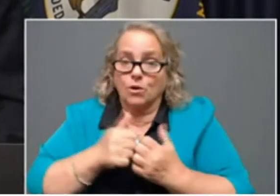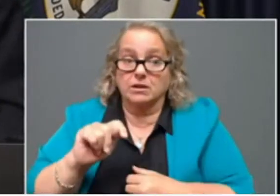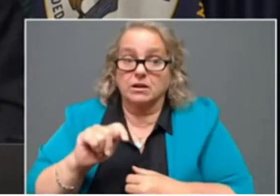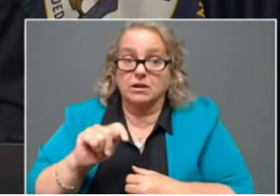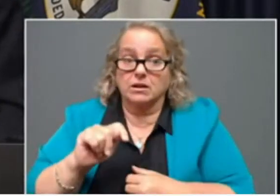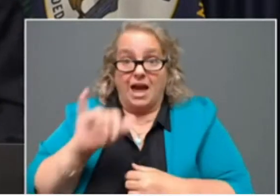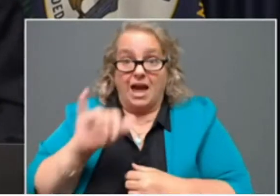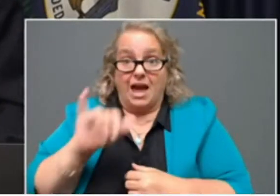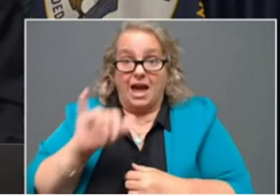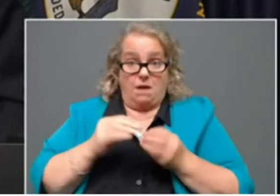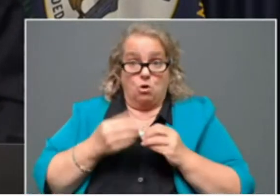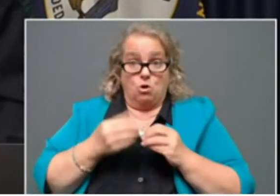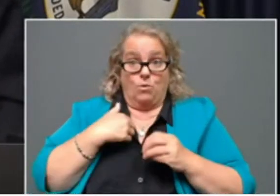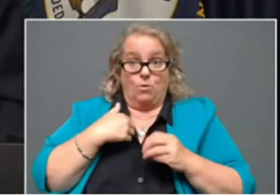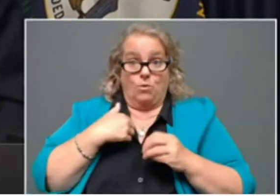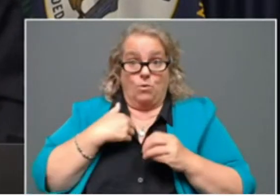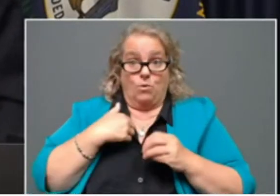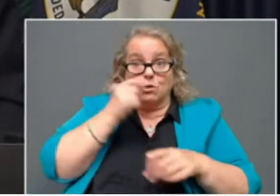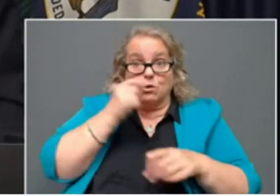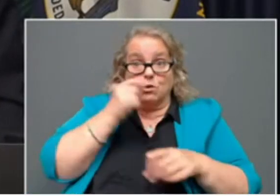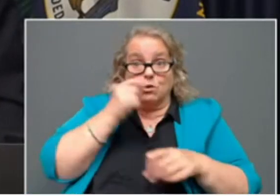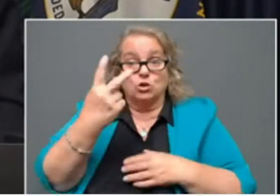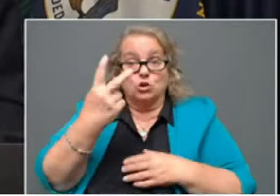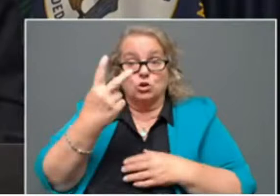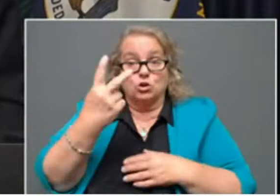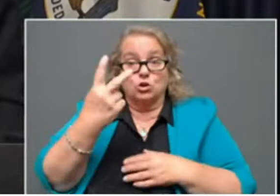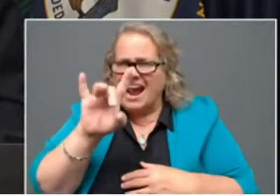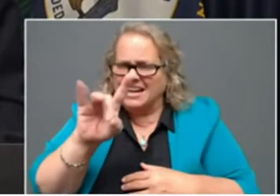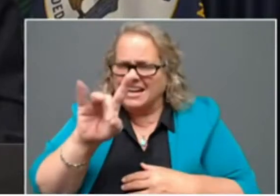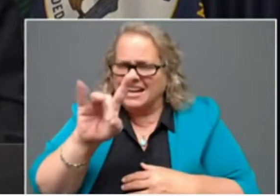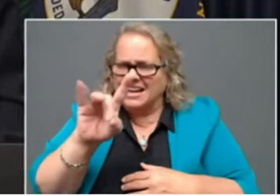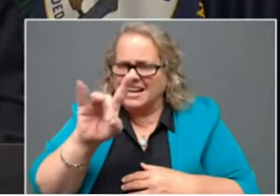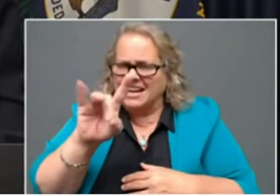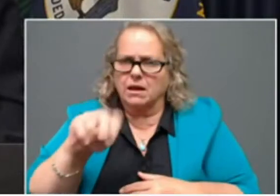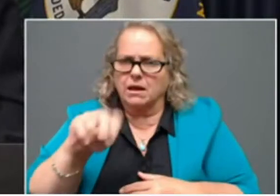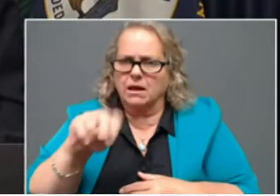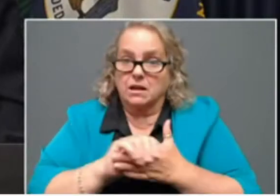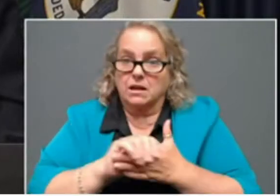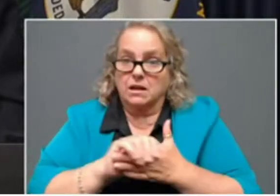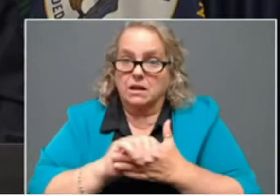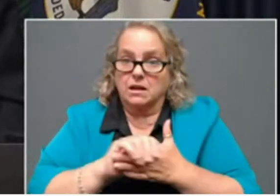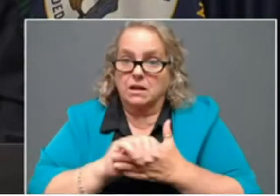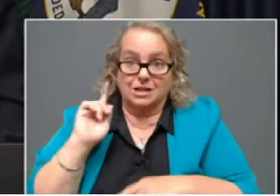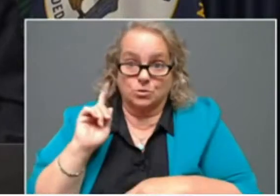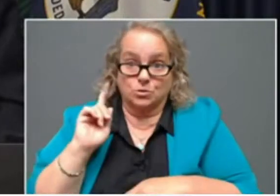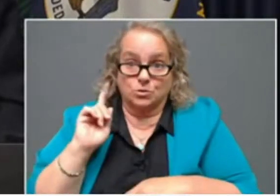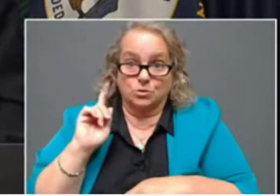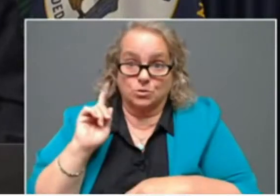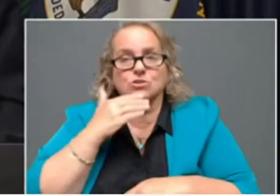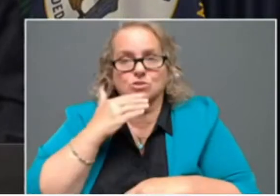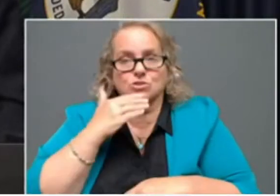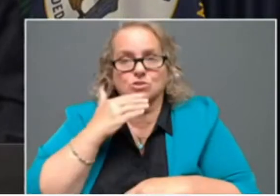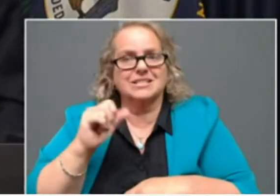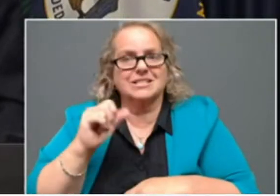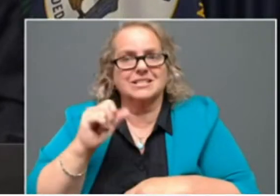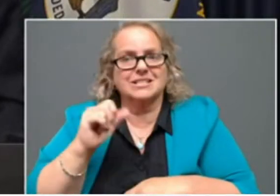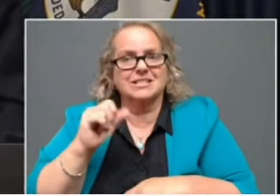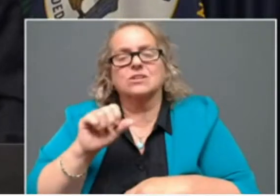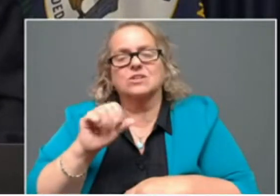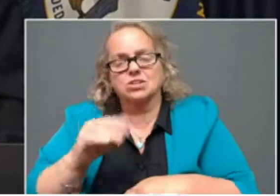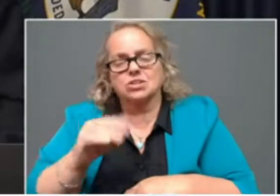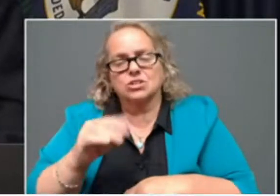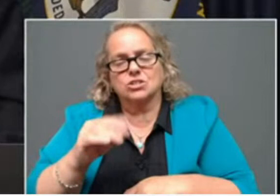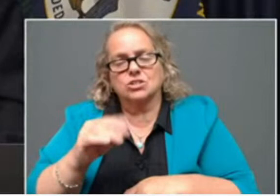over $2 million, 2.8, I think, last week, and that's a good sign. So there is still help